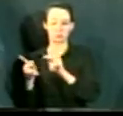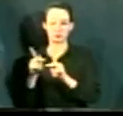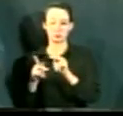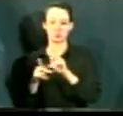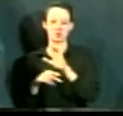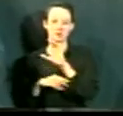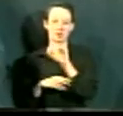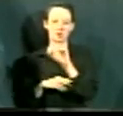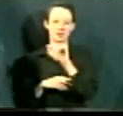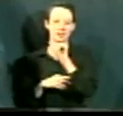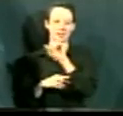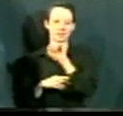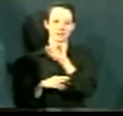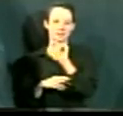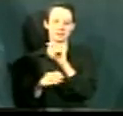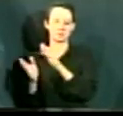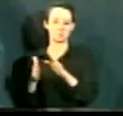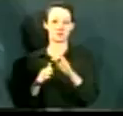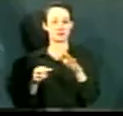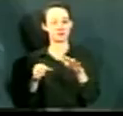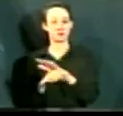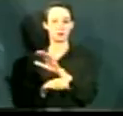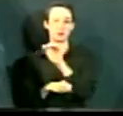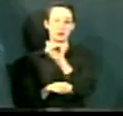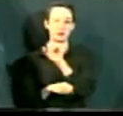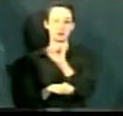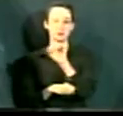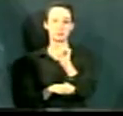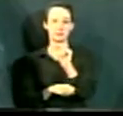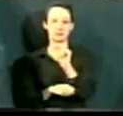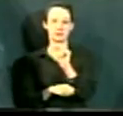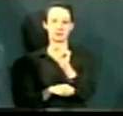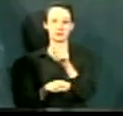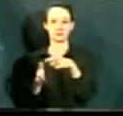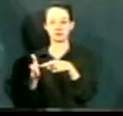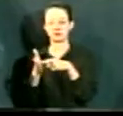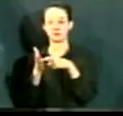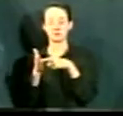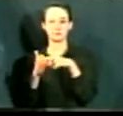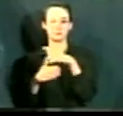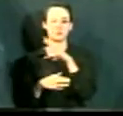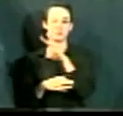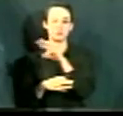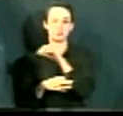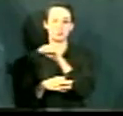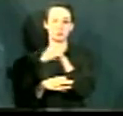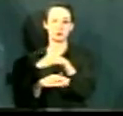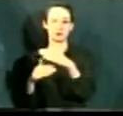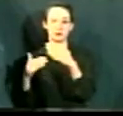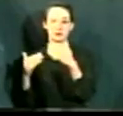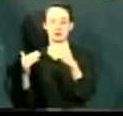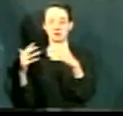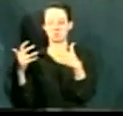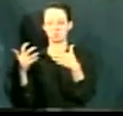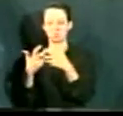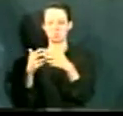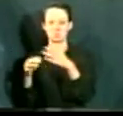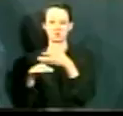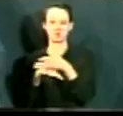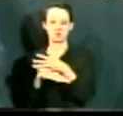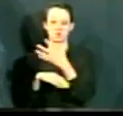they're on a full asset where they get a mandatory 6% match. Okay. After 5 years, they can participate